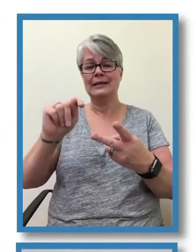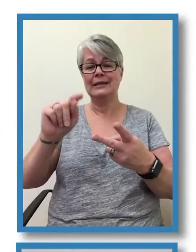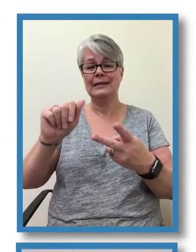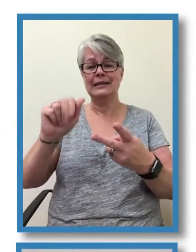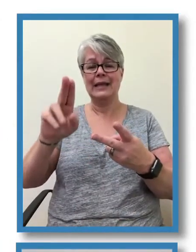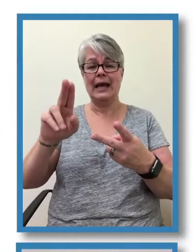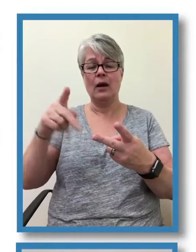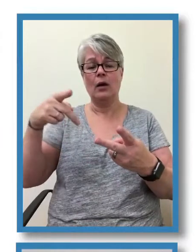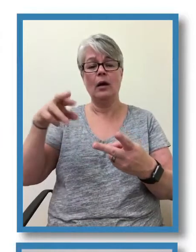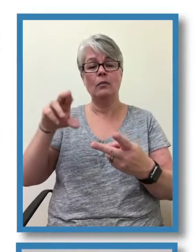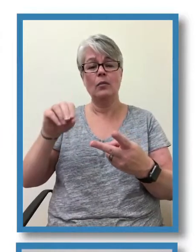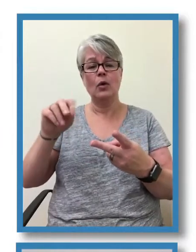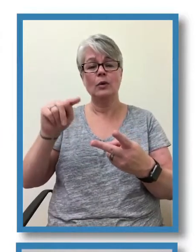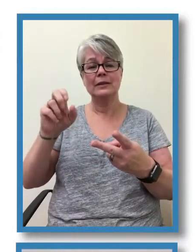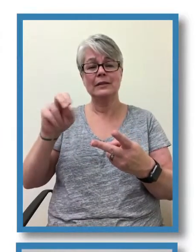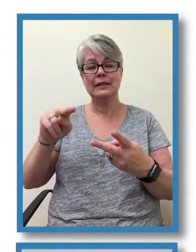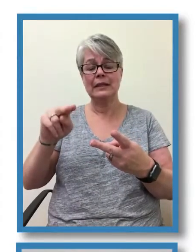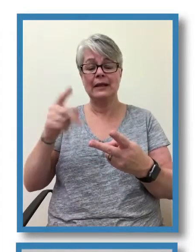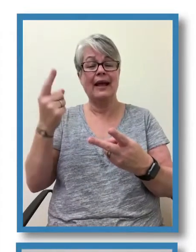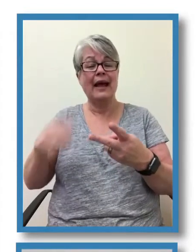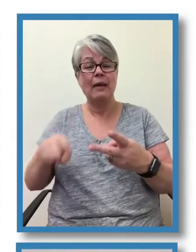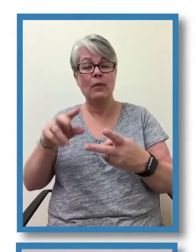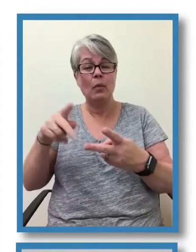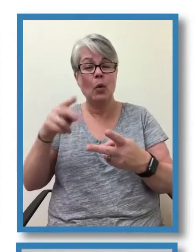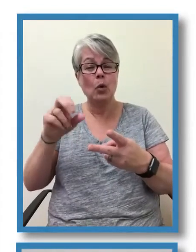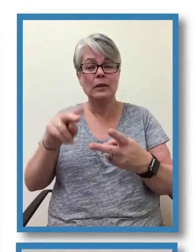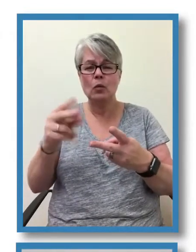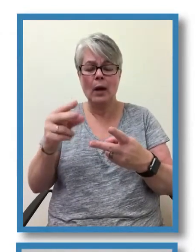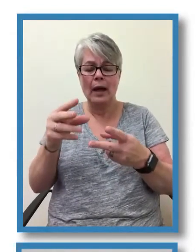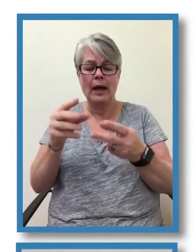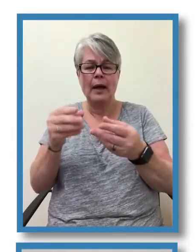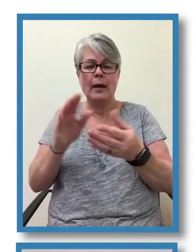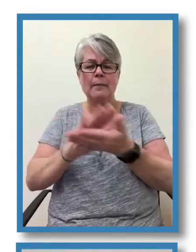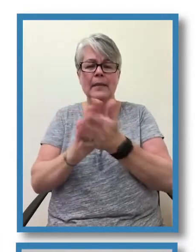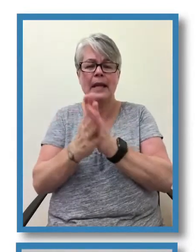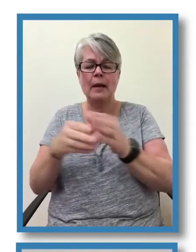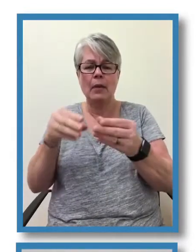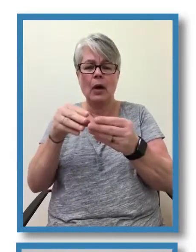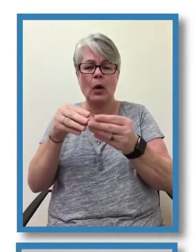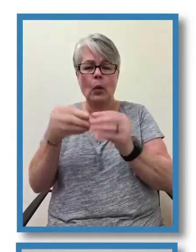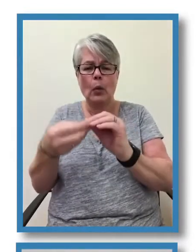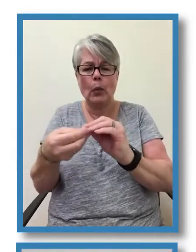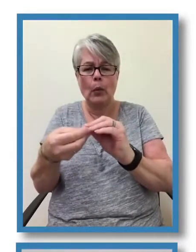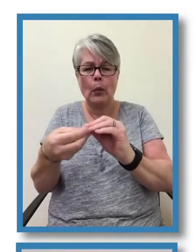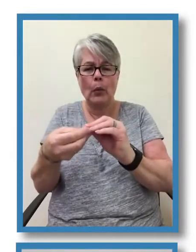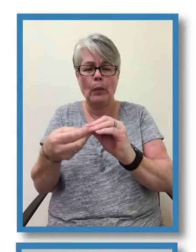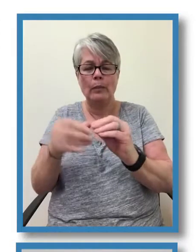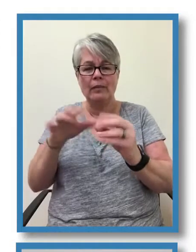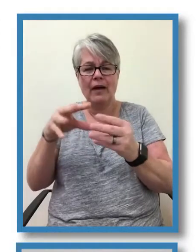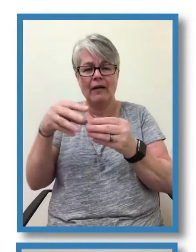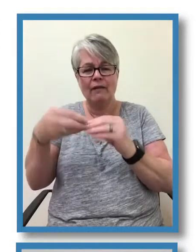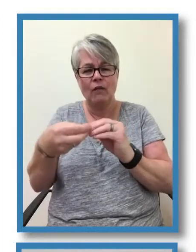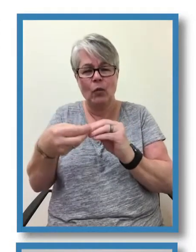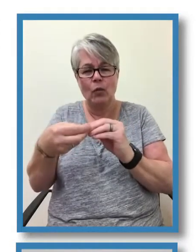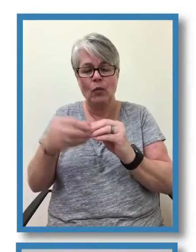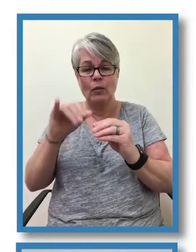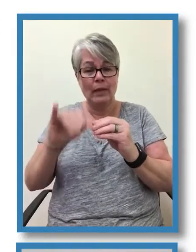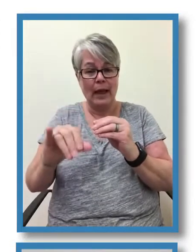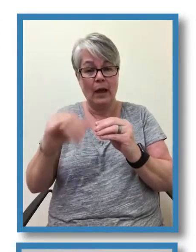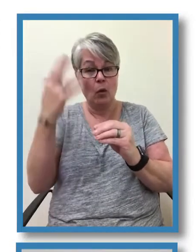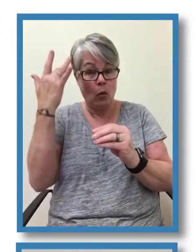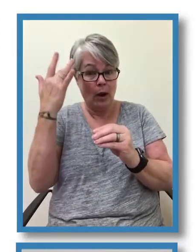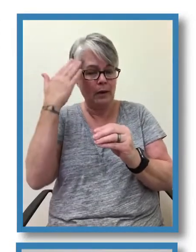of dementia is due to vascular dementia, where there's changes due to